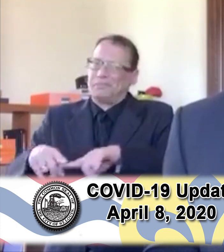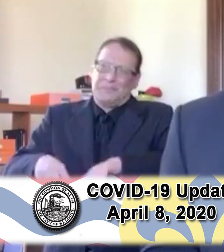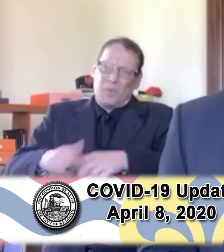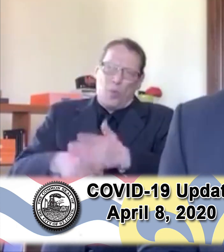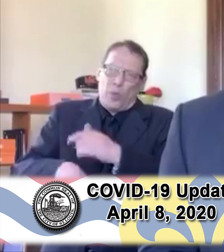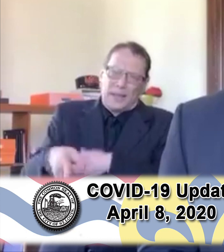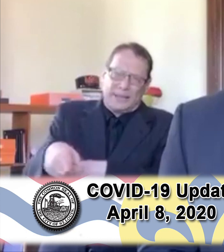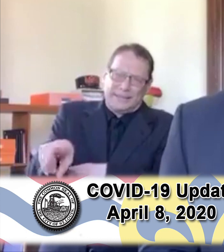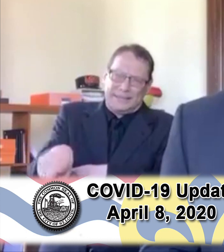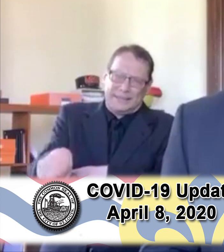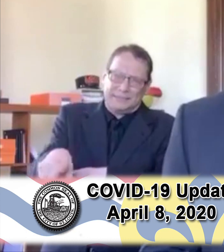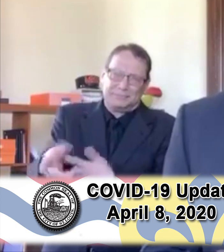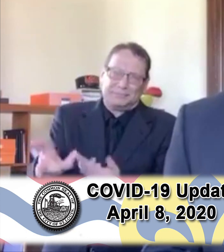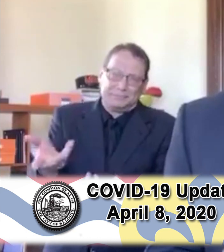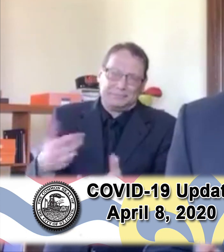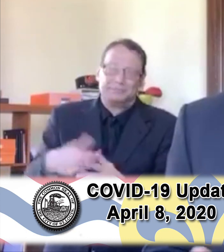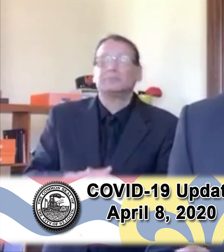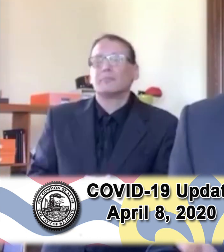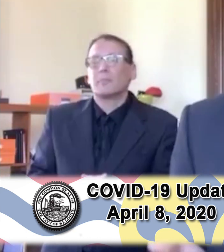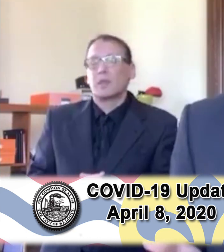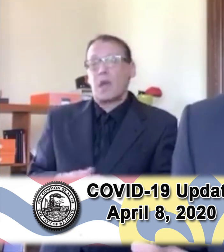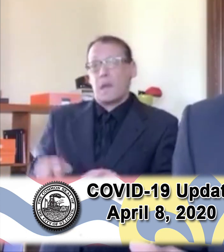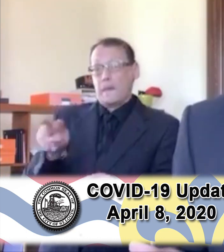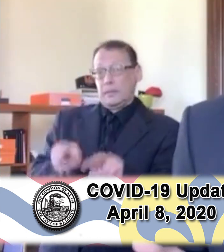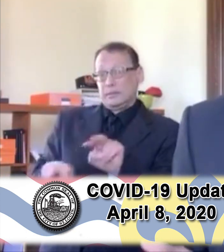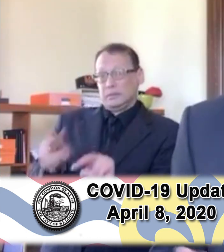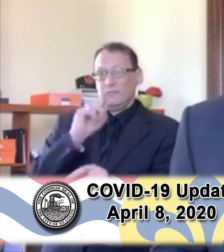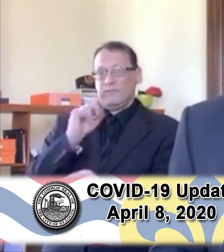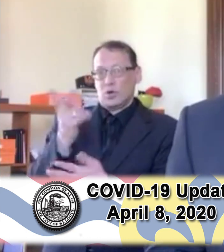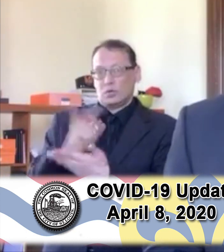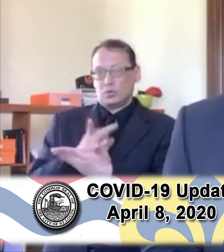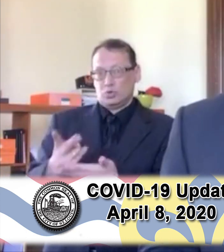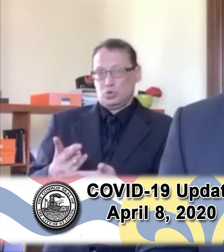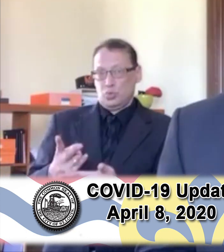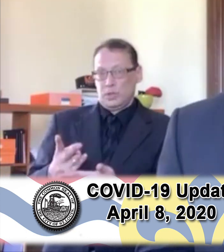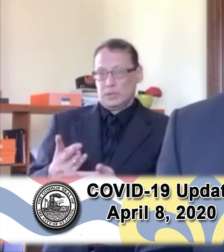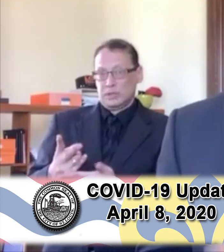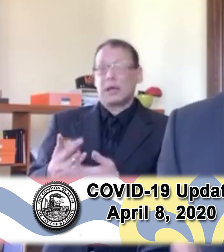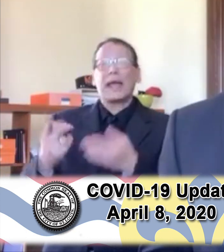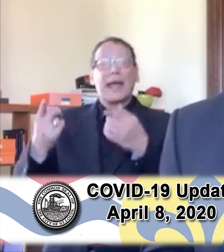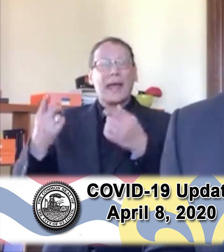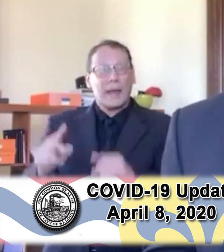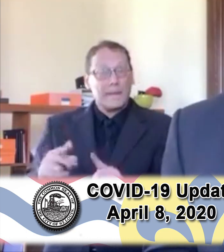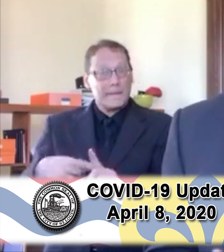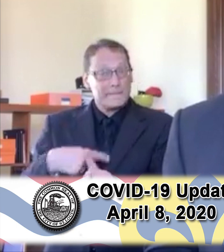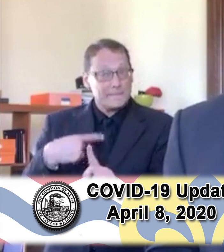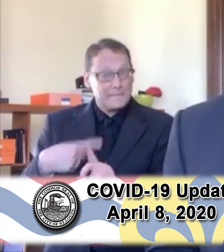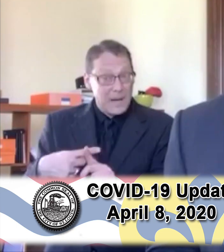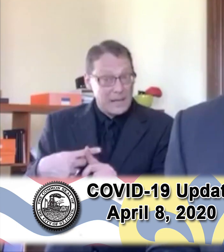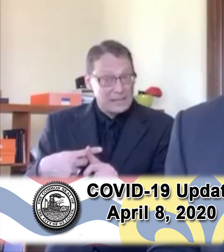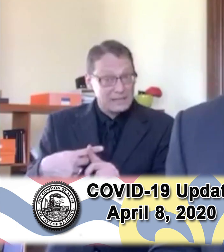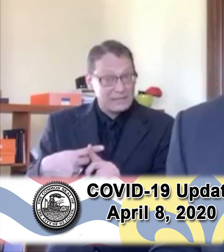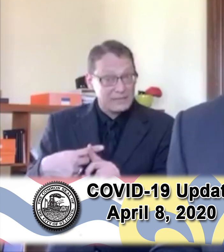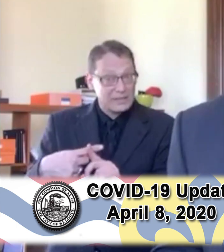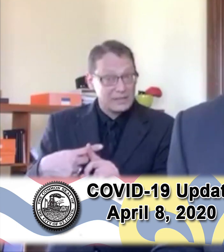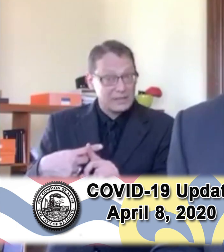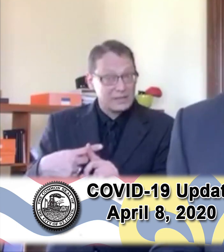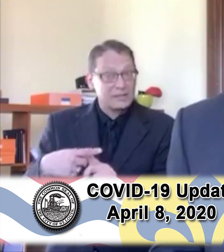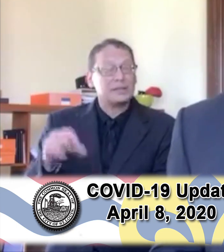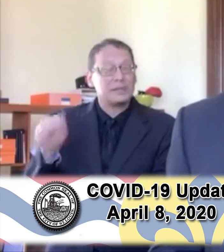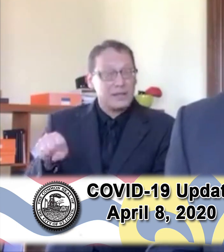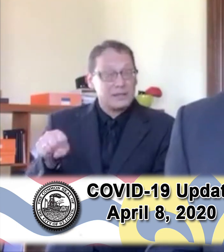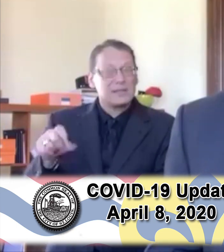need. And we monitor them for the 14 days. In the event that someone tests positive within that 14-day monitoring